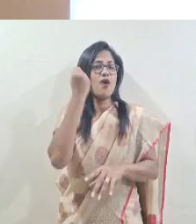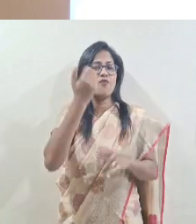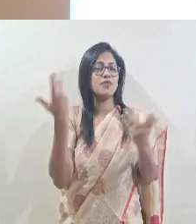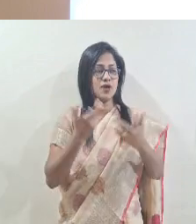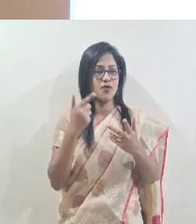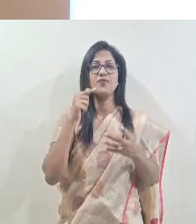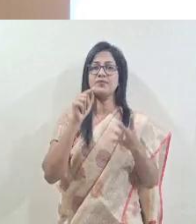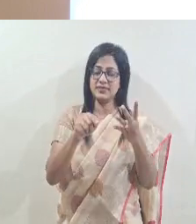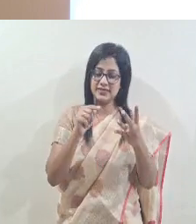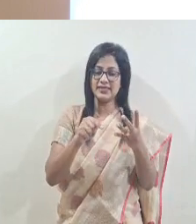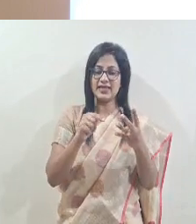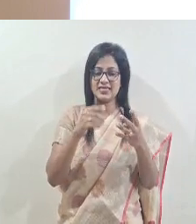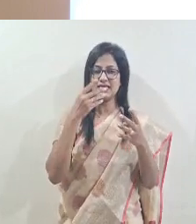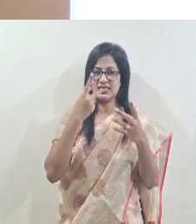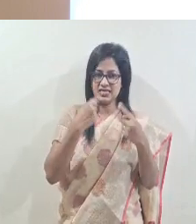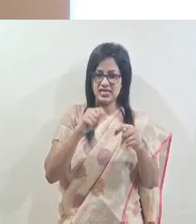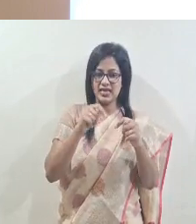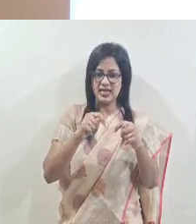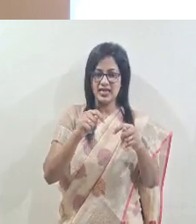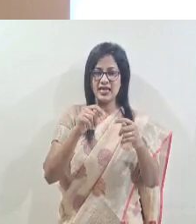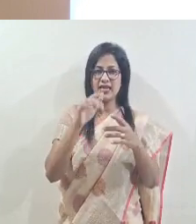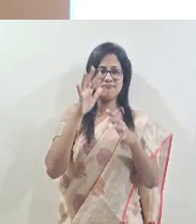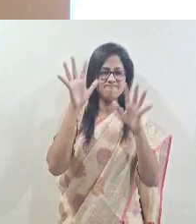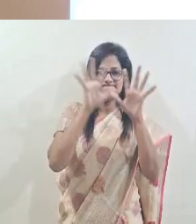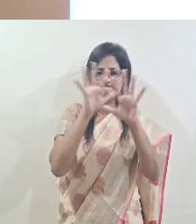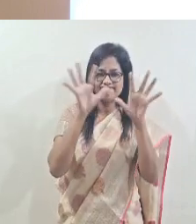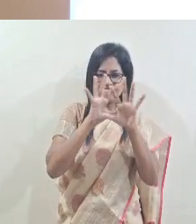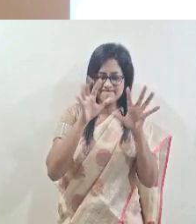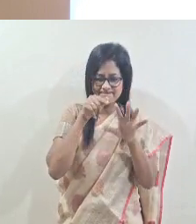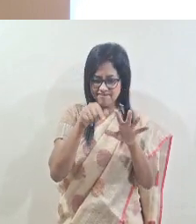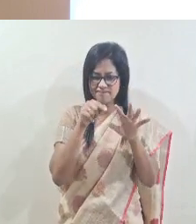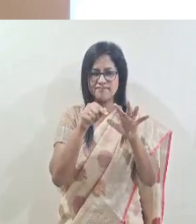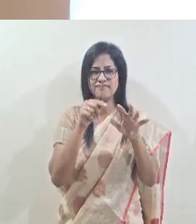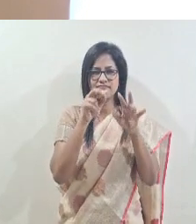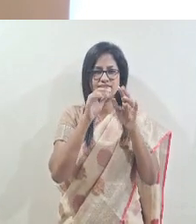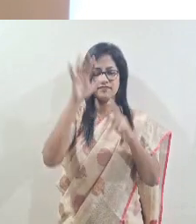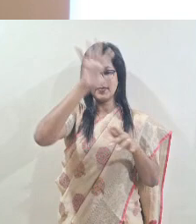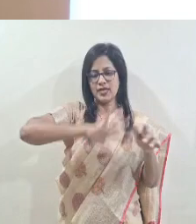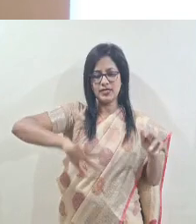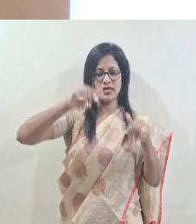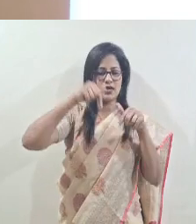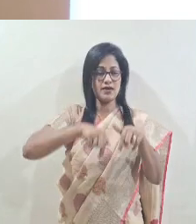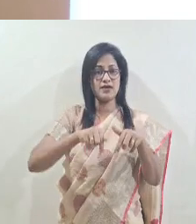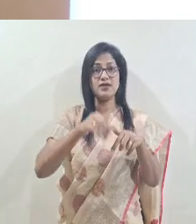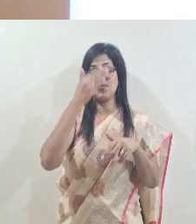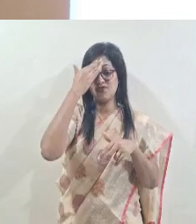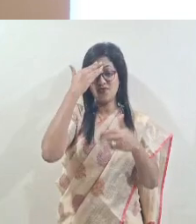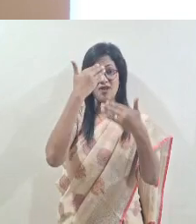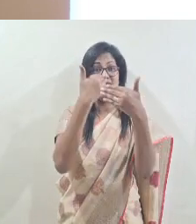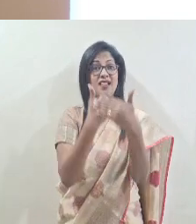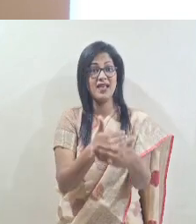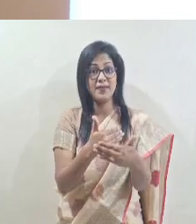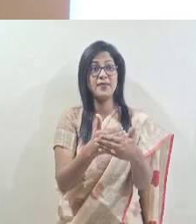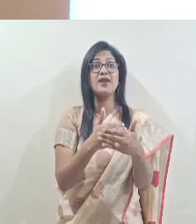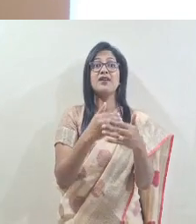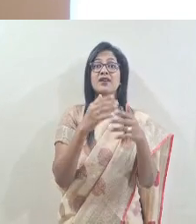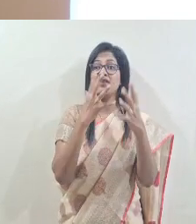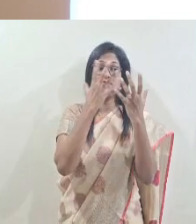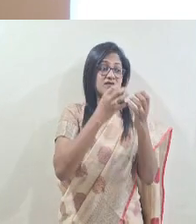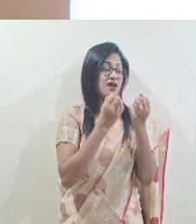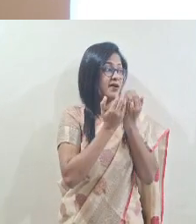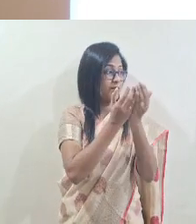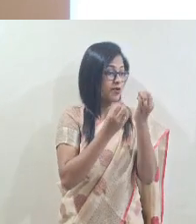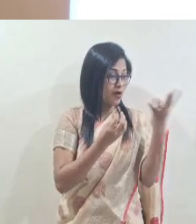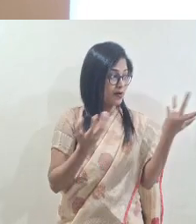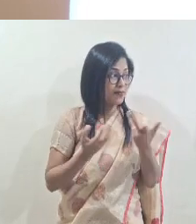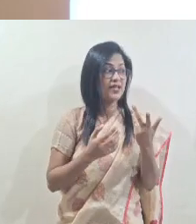I think that still is quite a gray area in our country. Still, the benchmarking, how much of dry port is there?